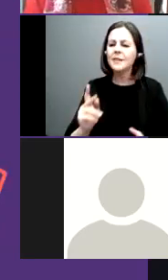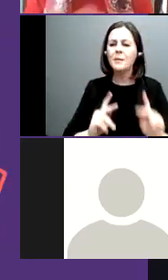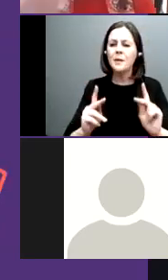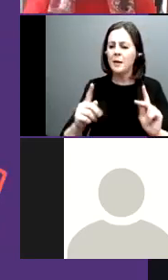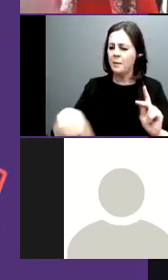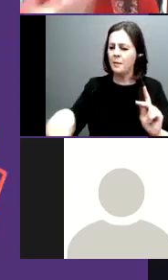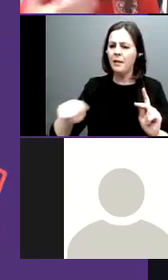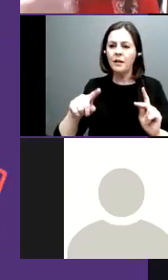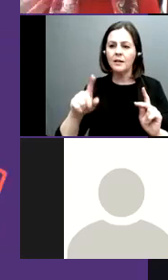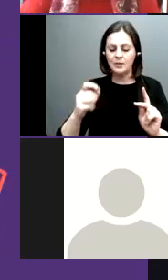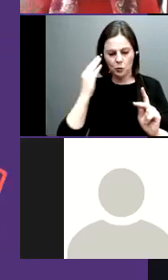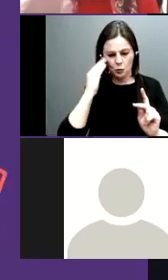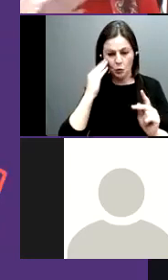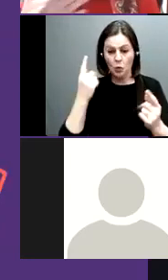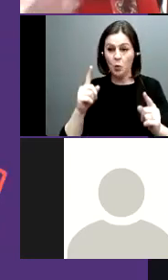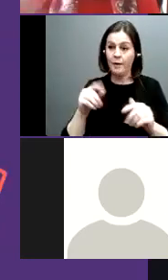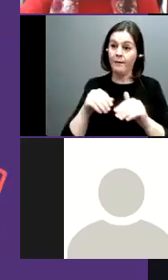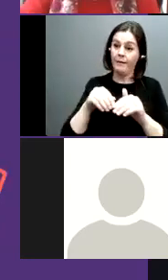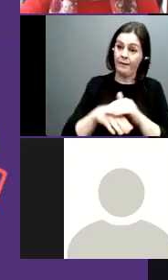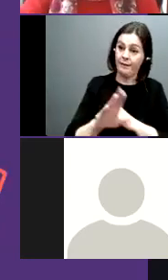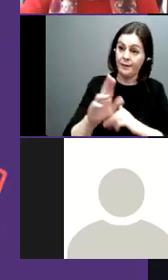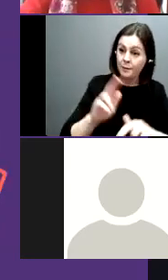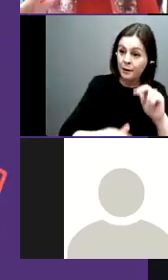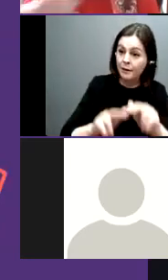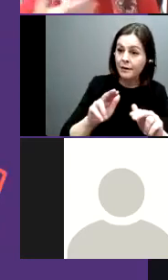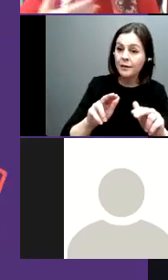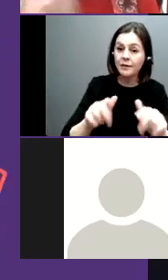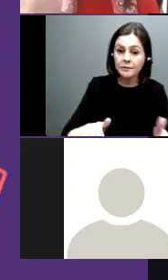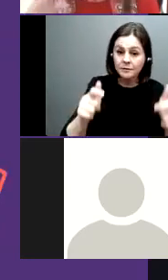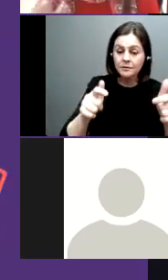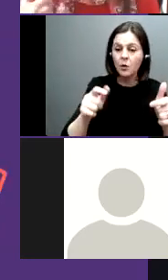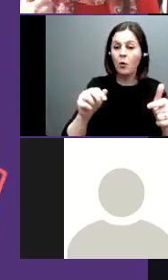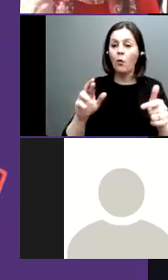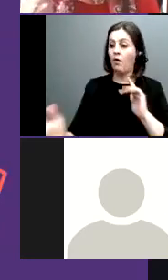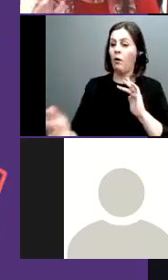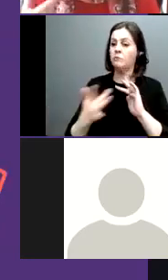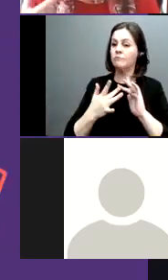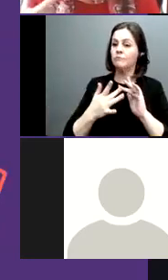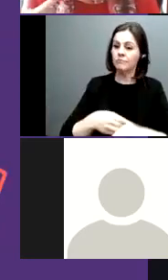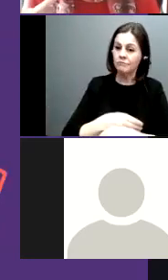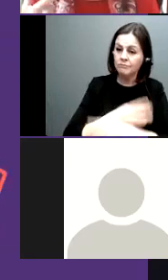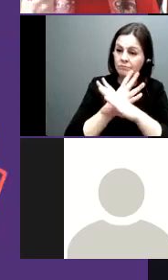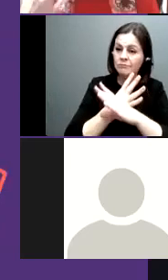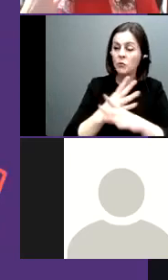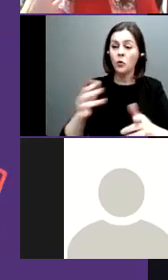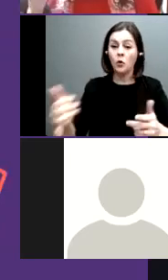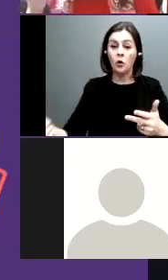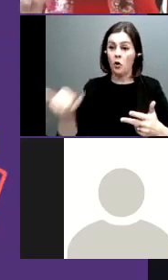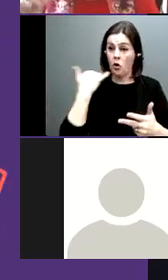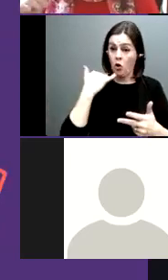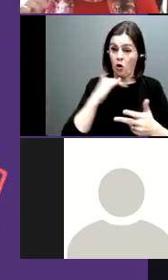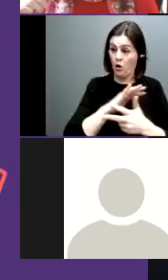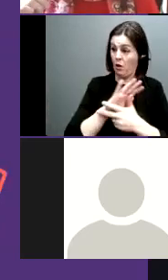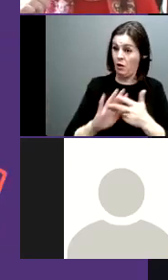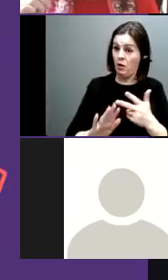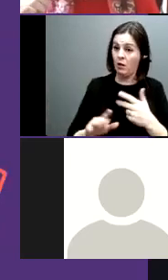center or when they're speaking to us virtually, or they're speaking to us over the phone, that they will be